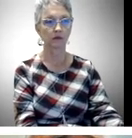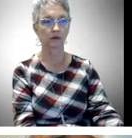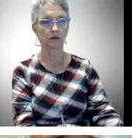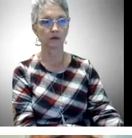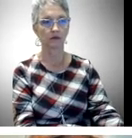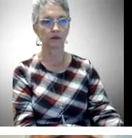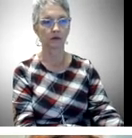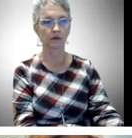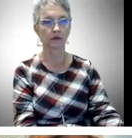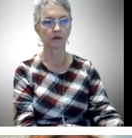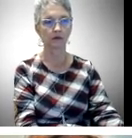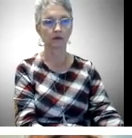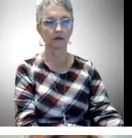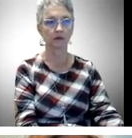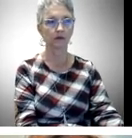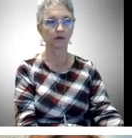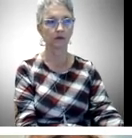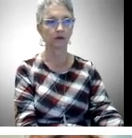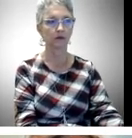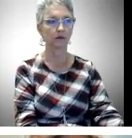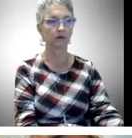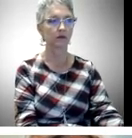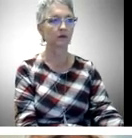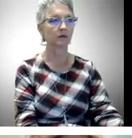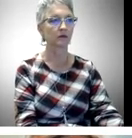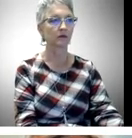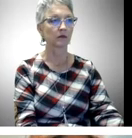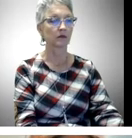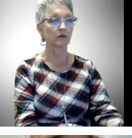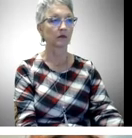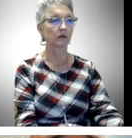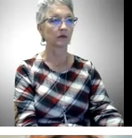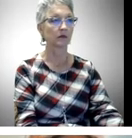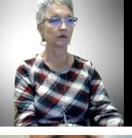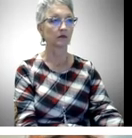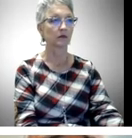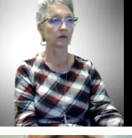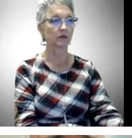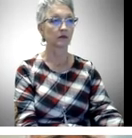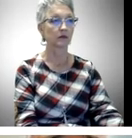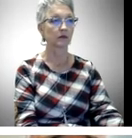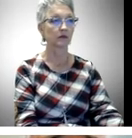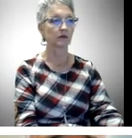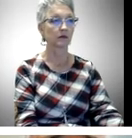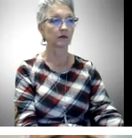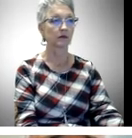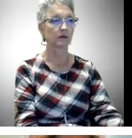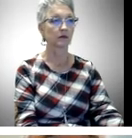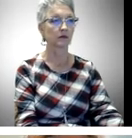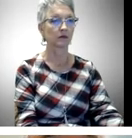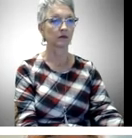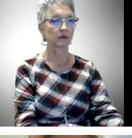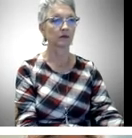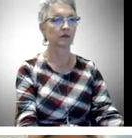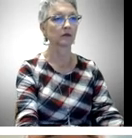renewed. And so each year, the guardian has to file an annual accounting and a